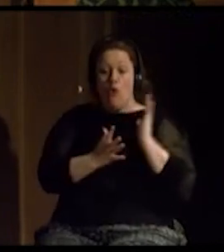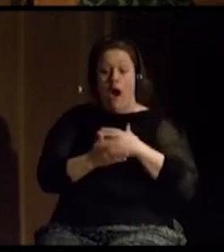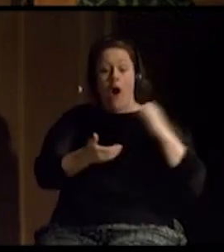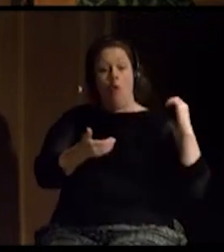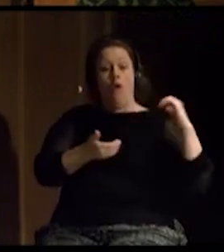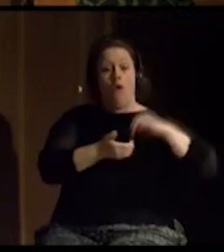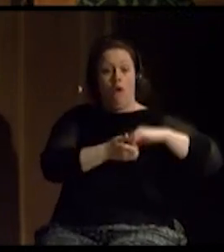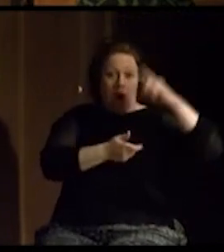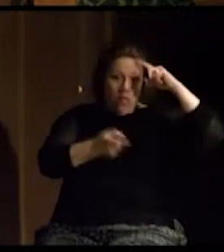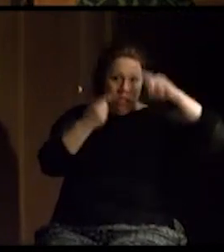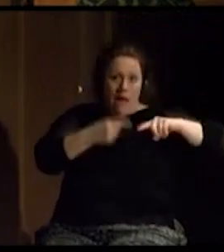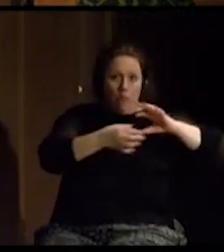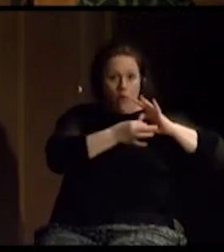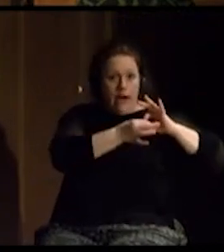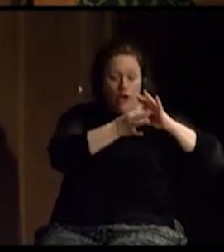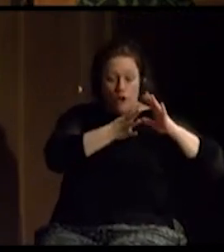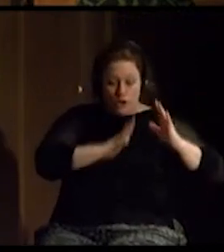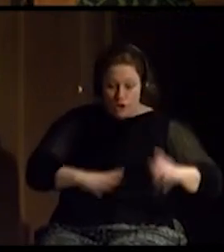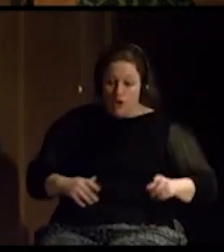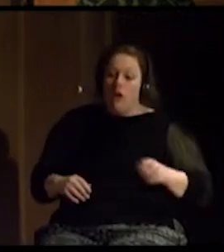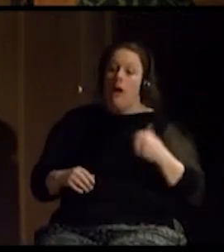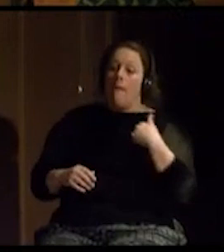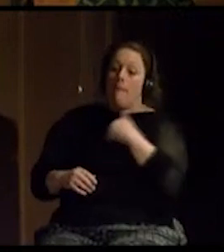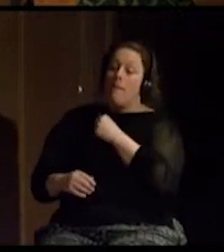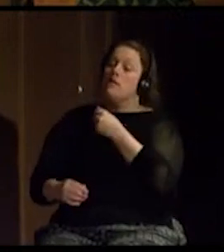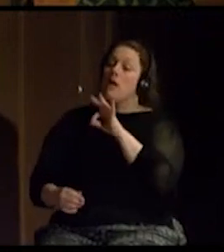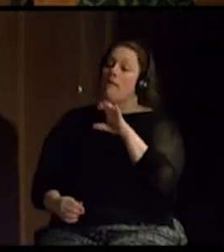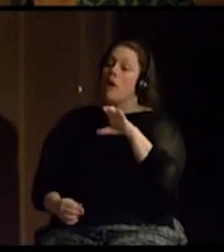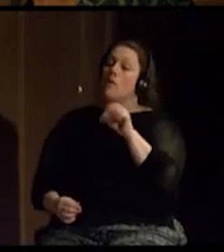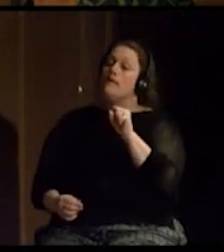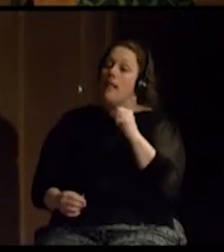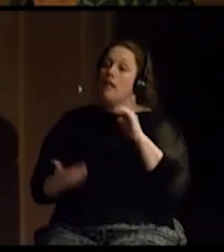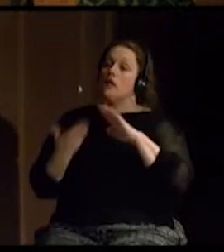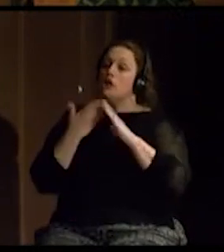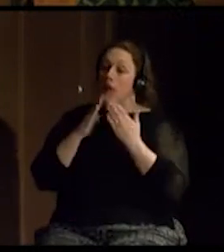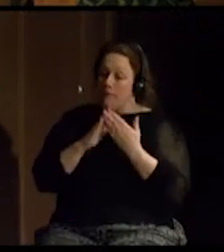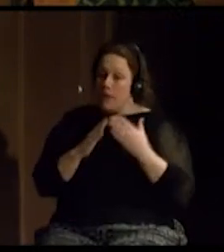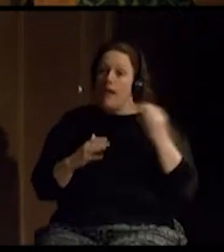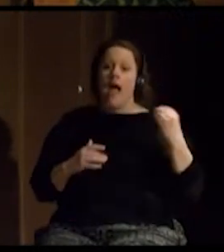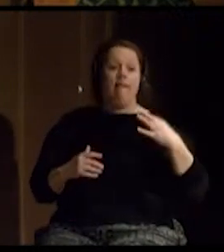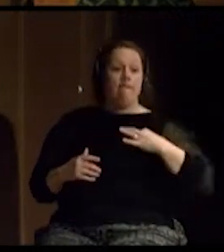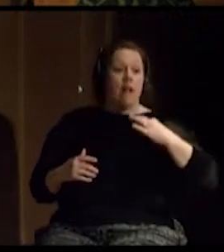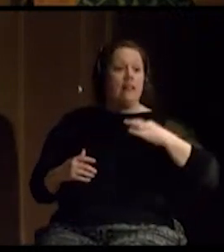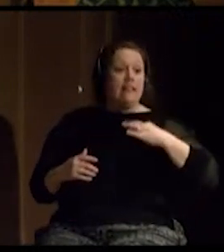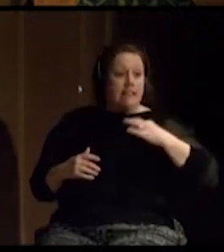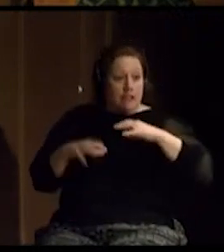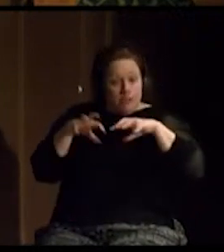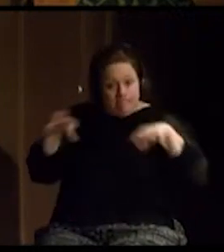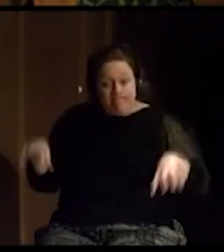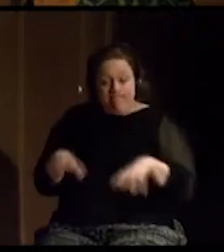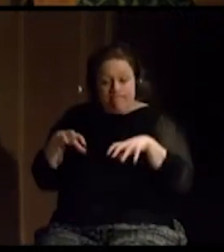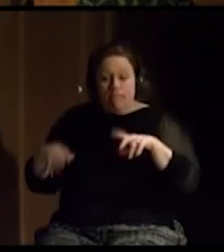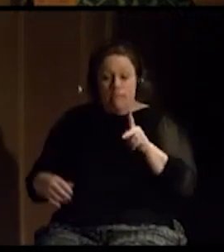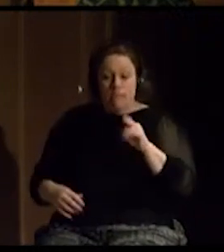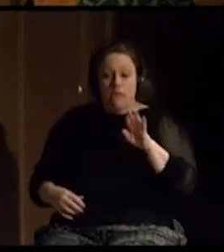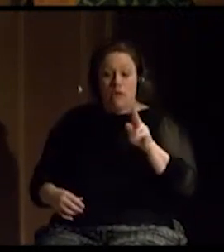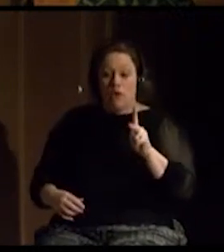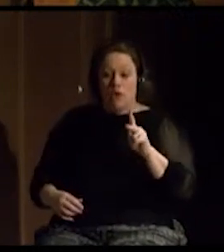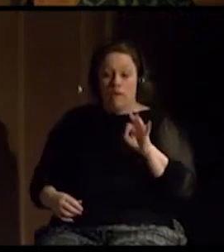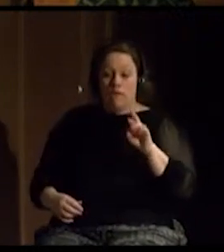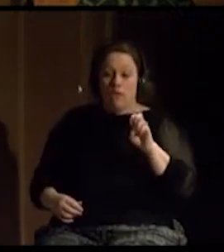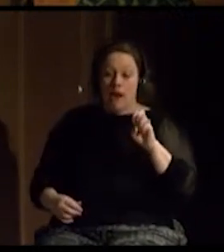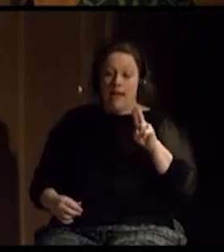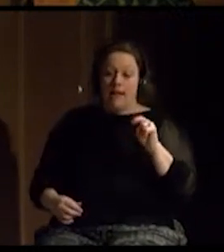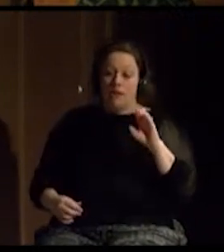being completed by members of the Coast Salish community as well as volunteers, including Kirk French and Neil Hutchison, who